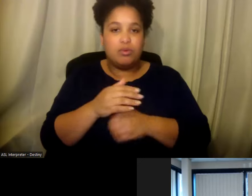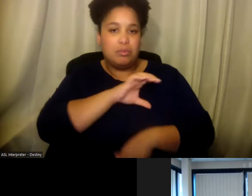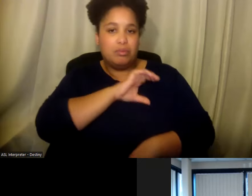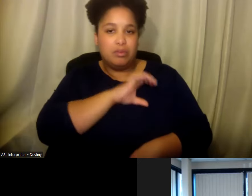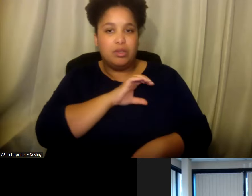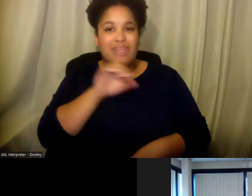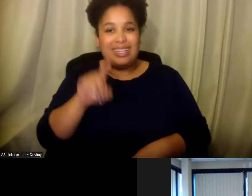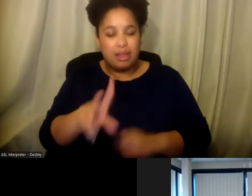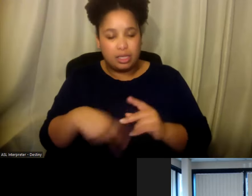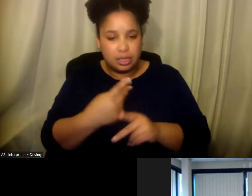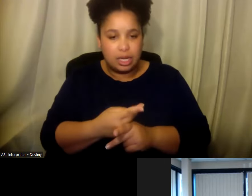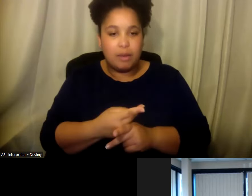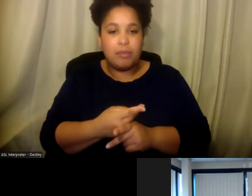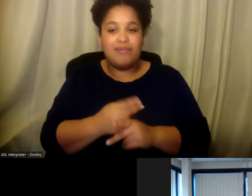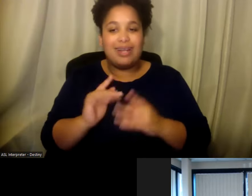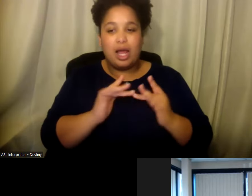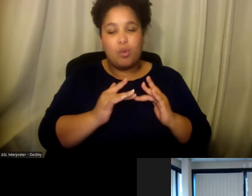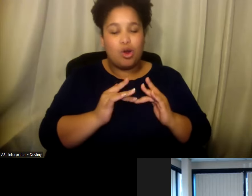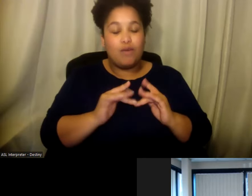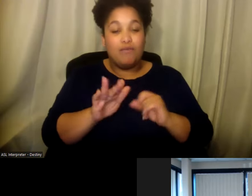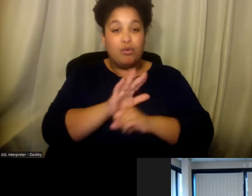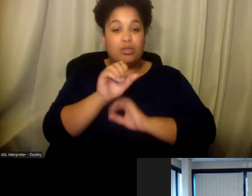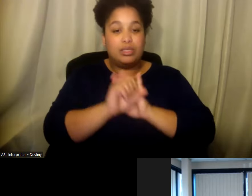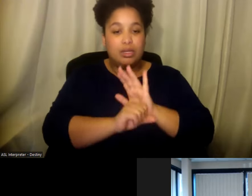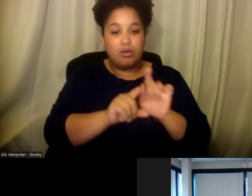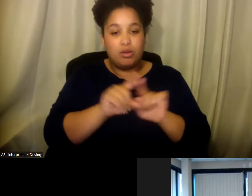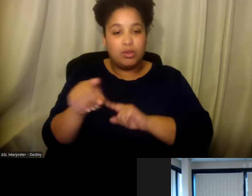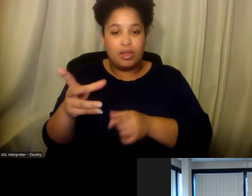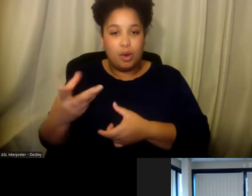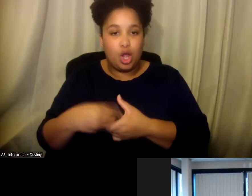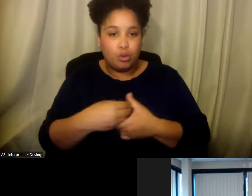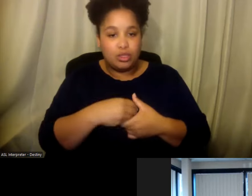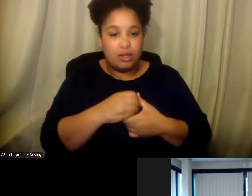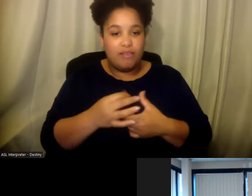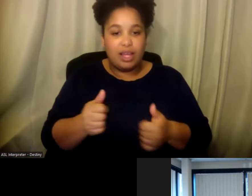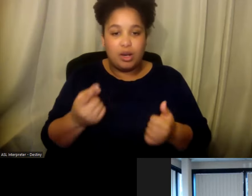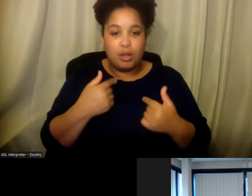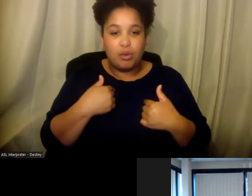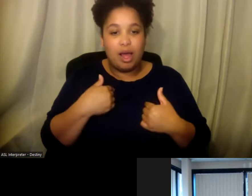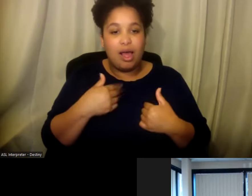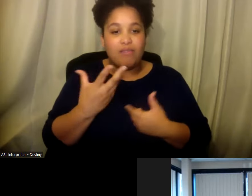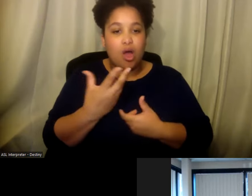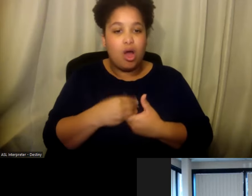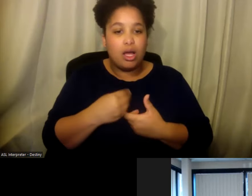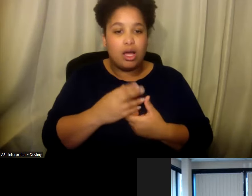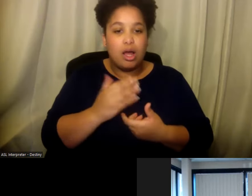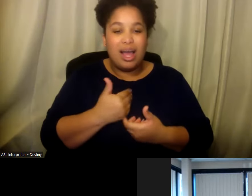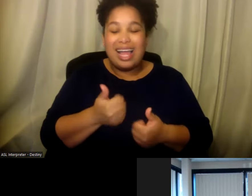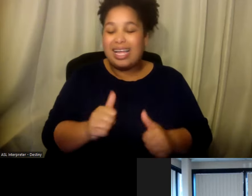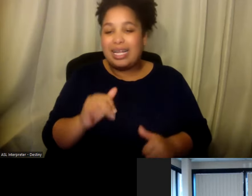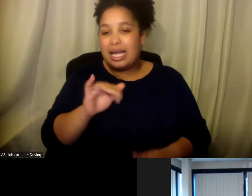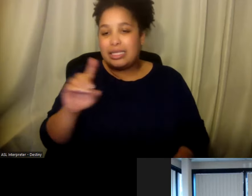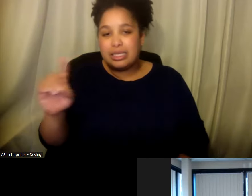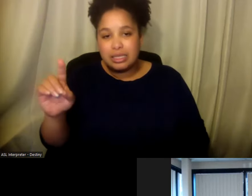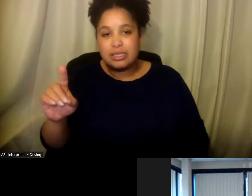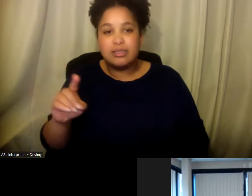network statewide. And they also were very inclusive of anybody with autism, any kind of intellectual